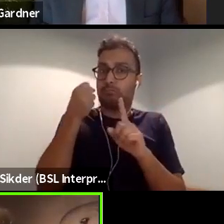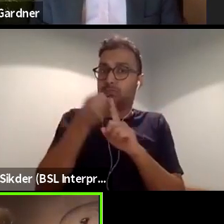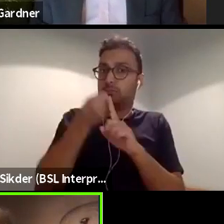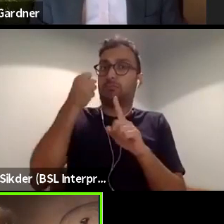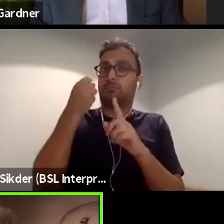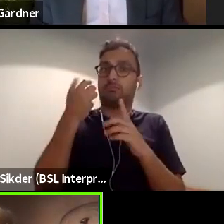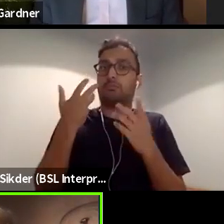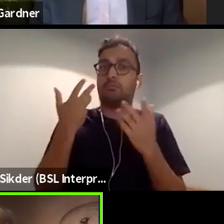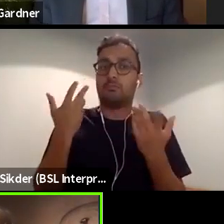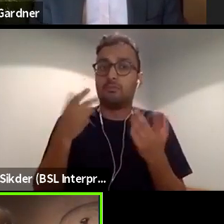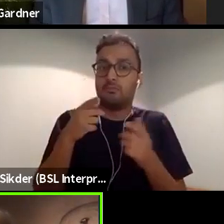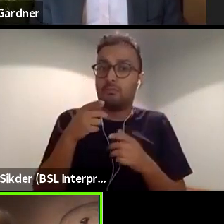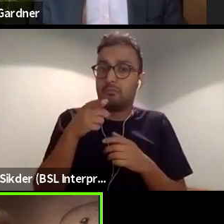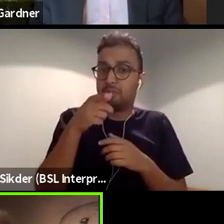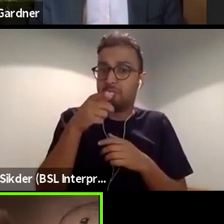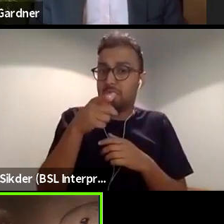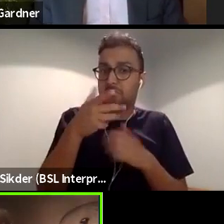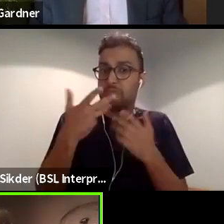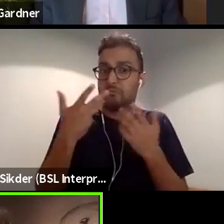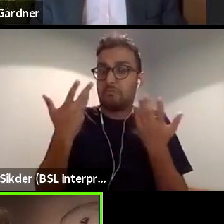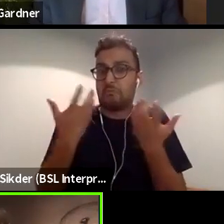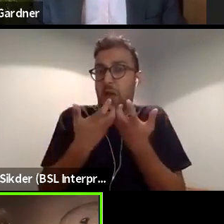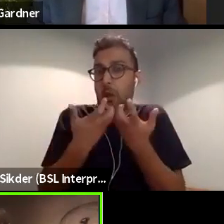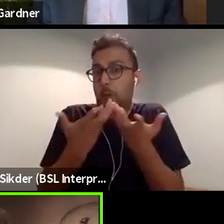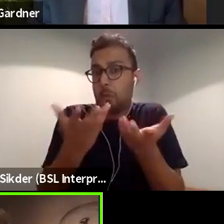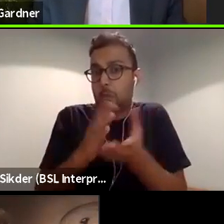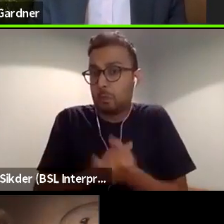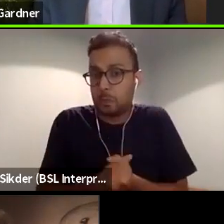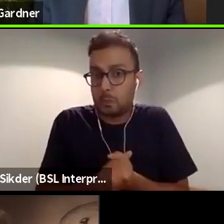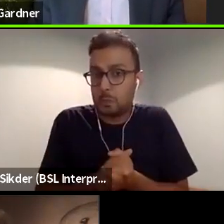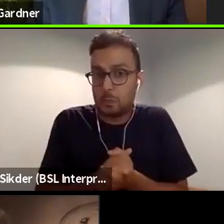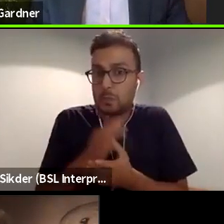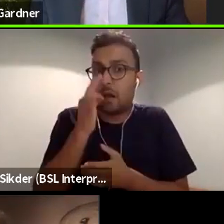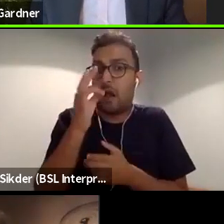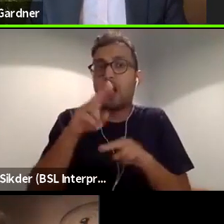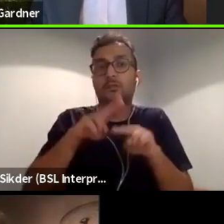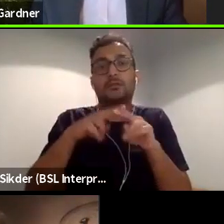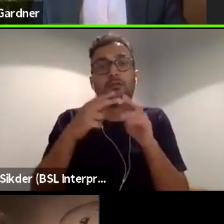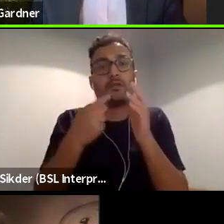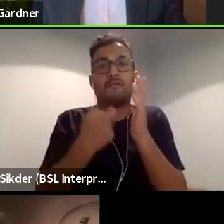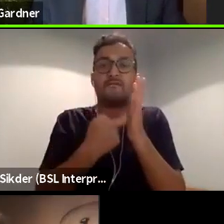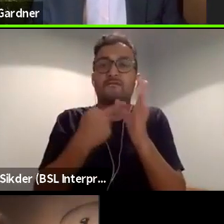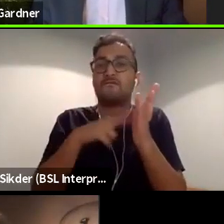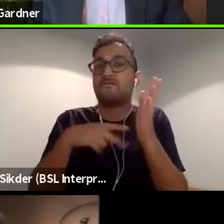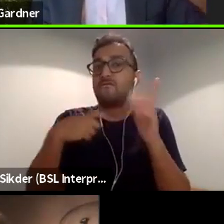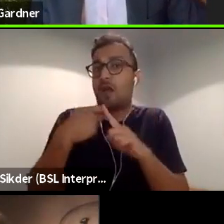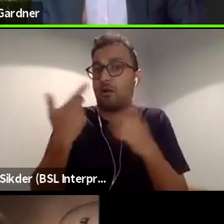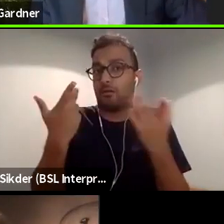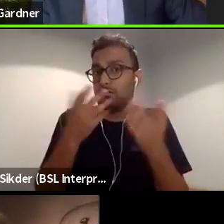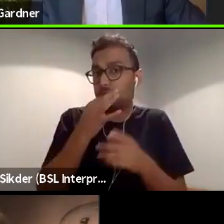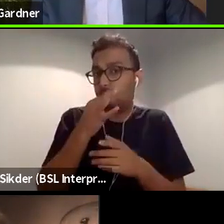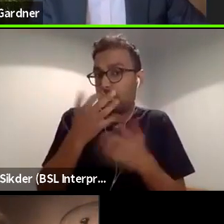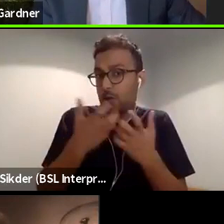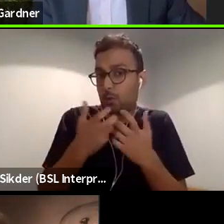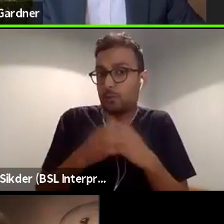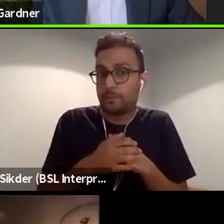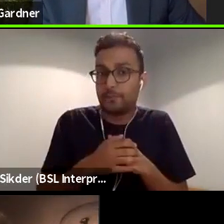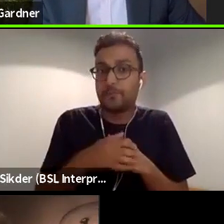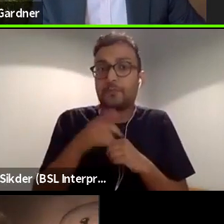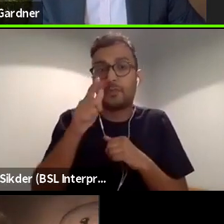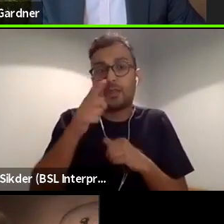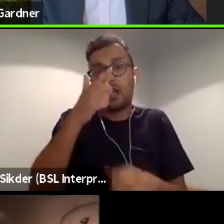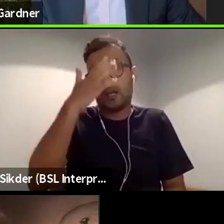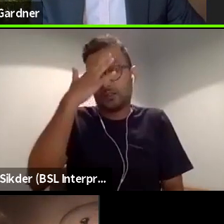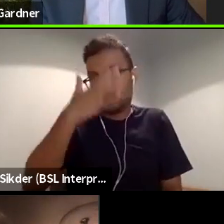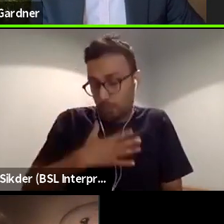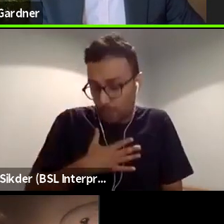about online, how they strike you. Thanks, John. Assalamu alaikum wa rahmatullahi wa barakatuh wa masakum